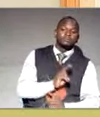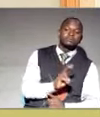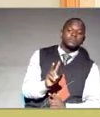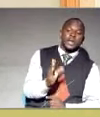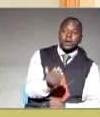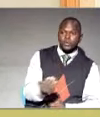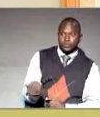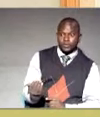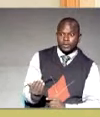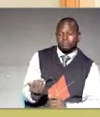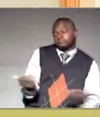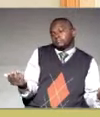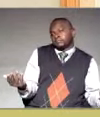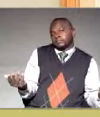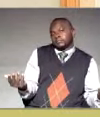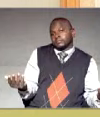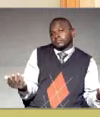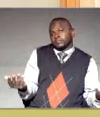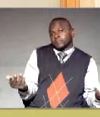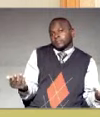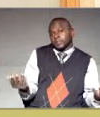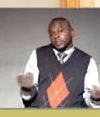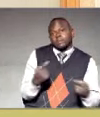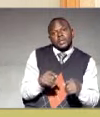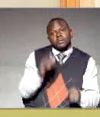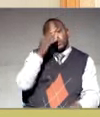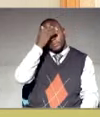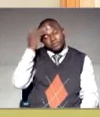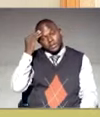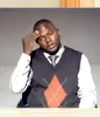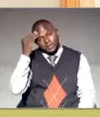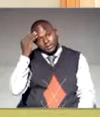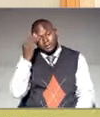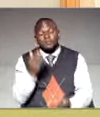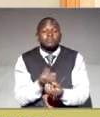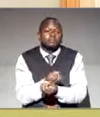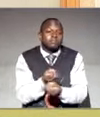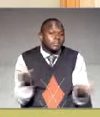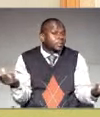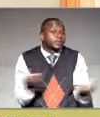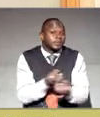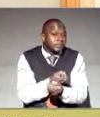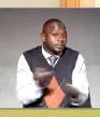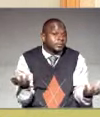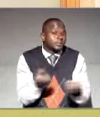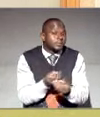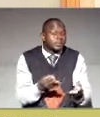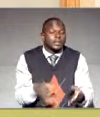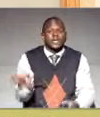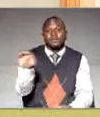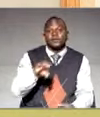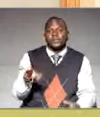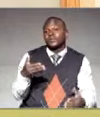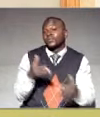children, but we forget that there are a lot of environmental